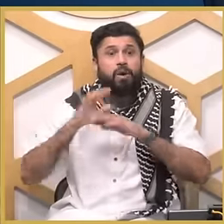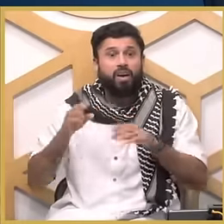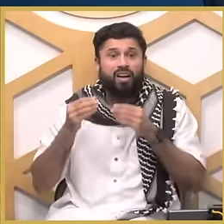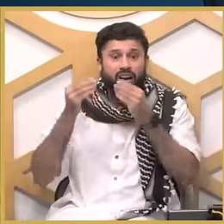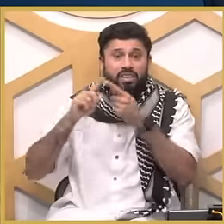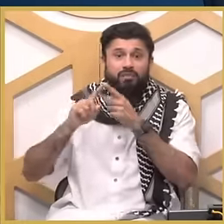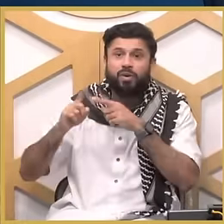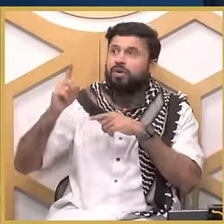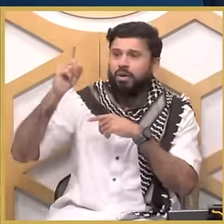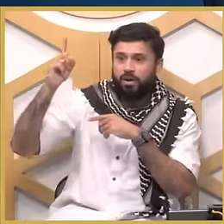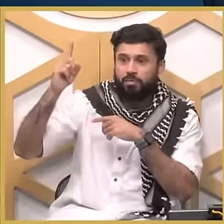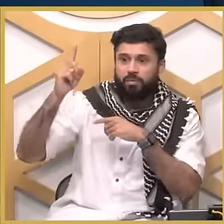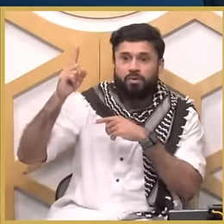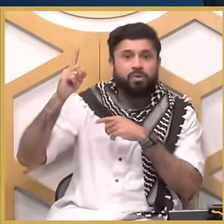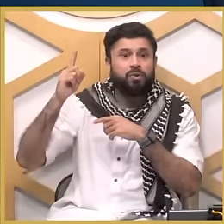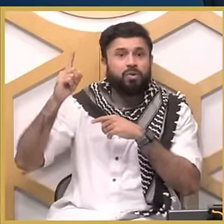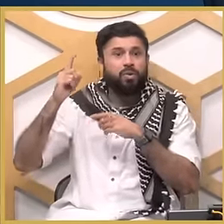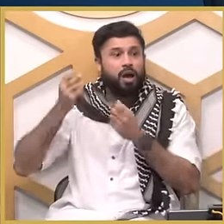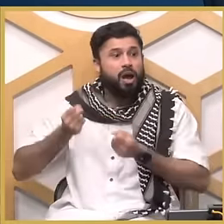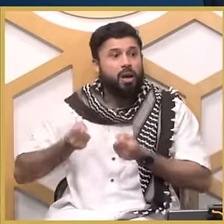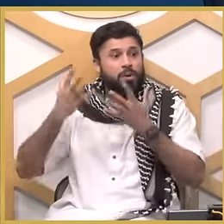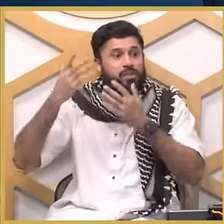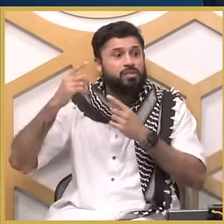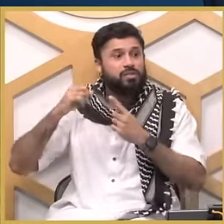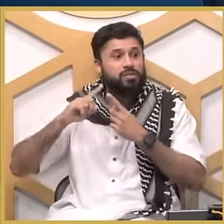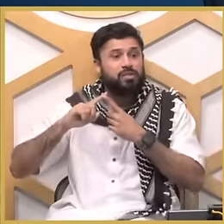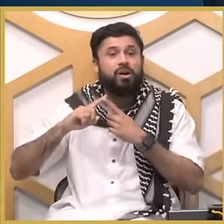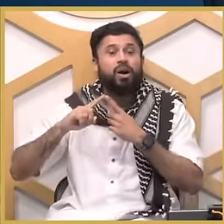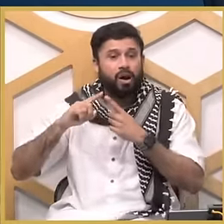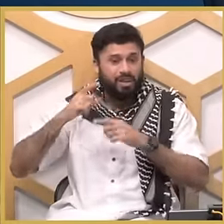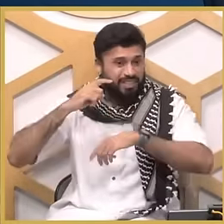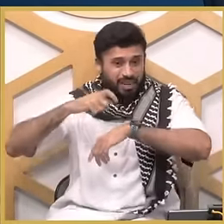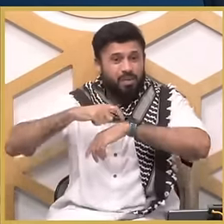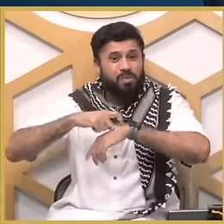because we were discussing hadith. The last